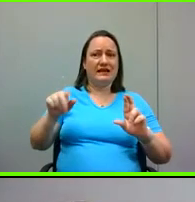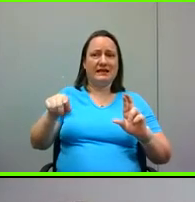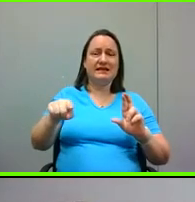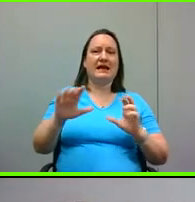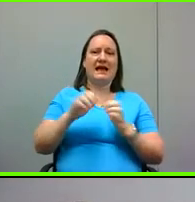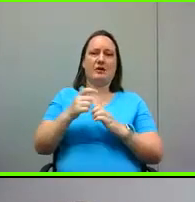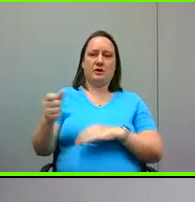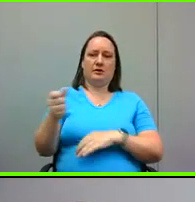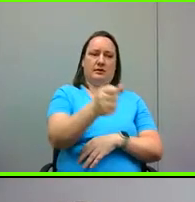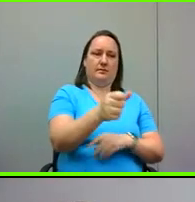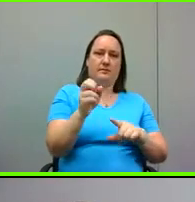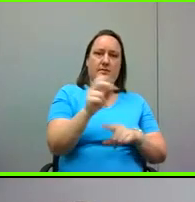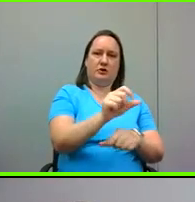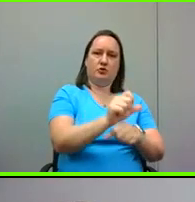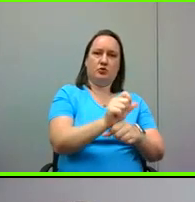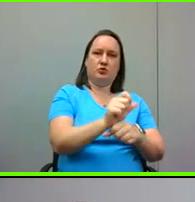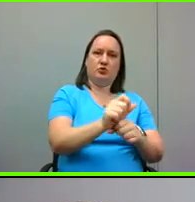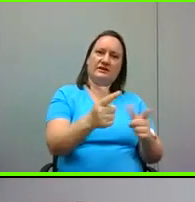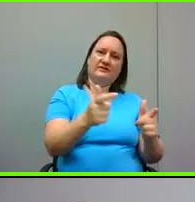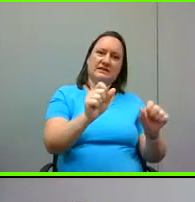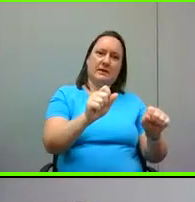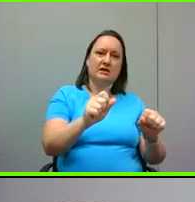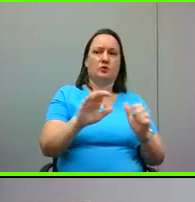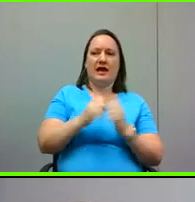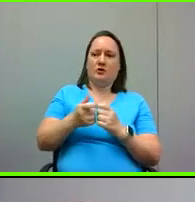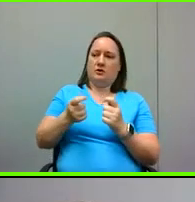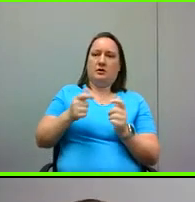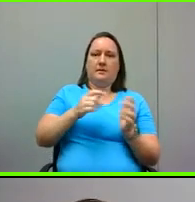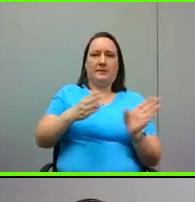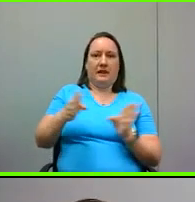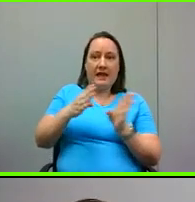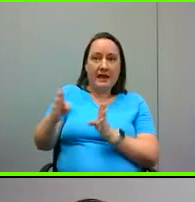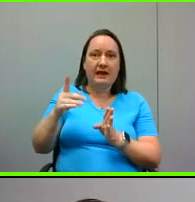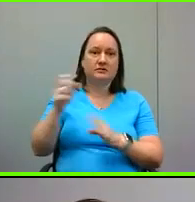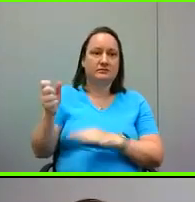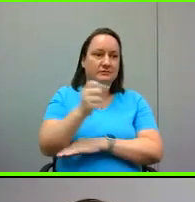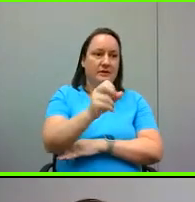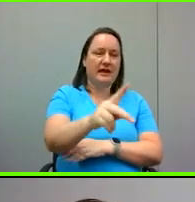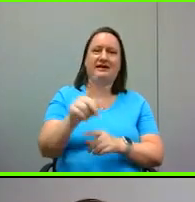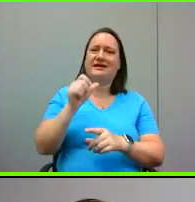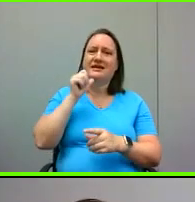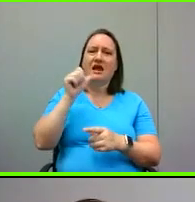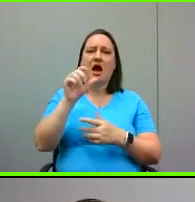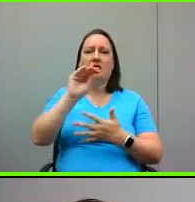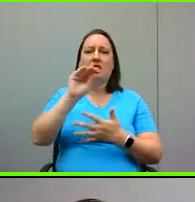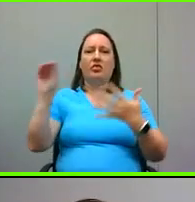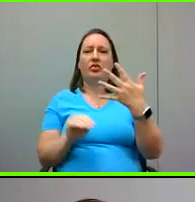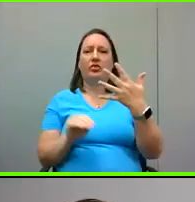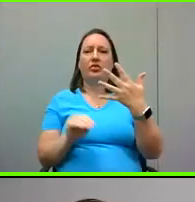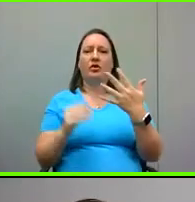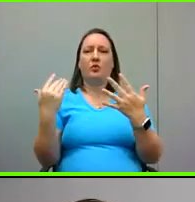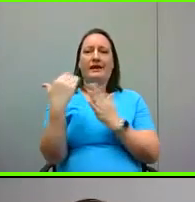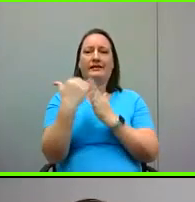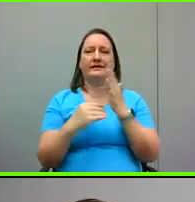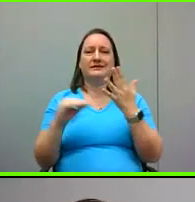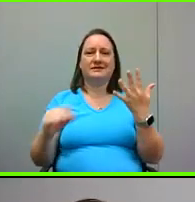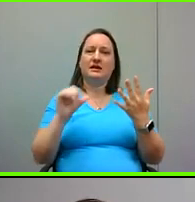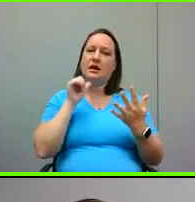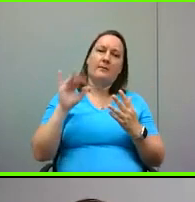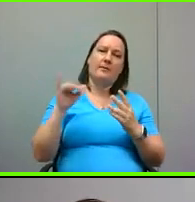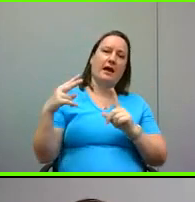be ready to go back and find employment as soon as possible and not be like put on the, we do everything by application date, not have them